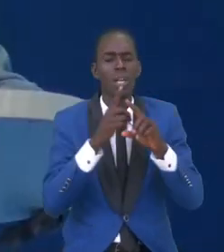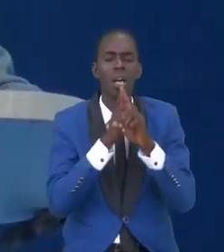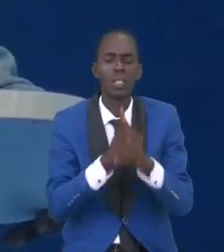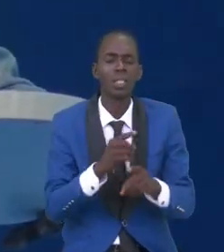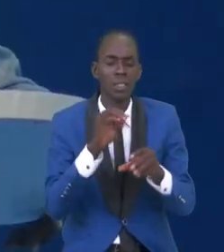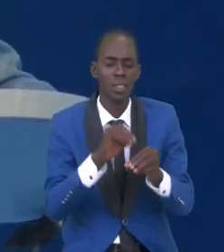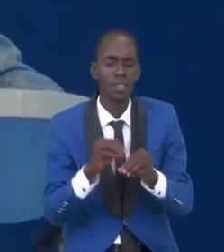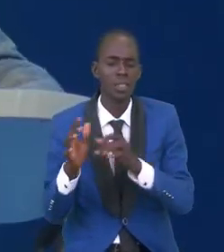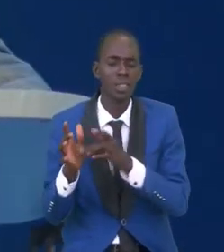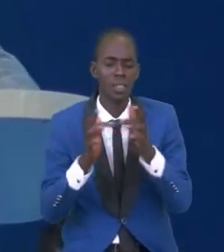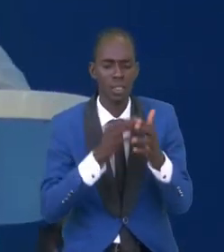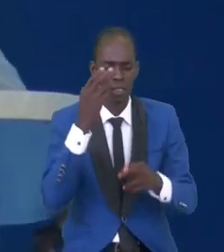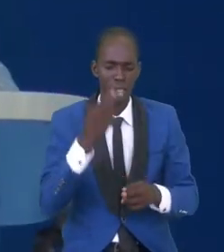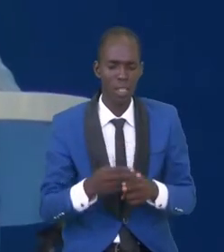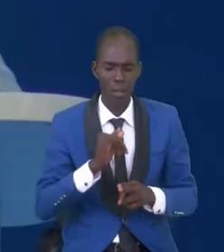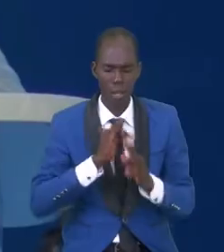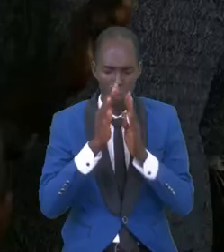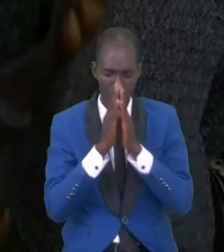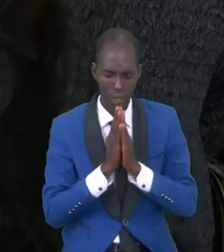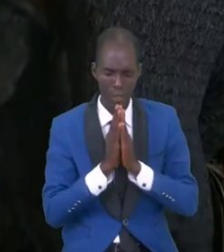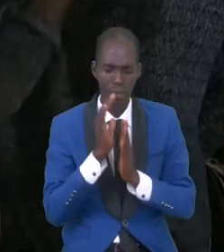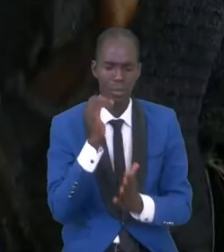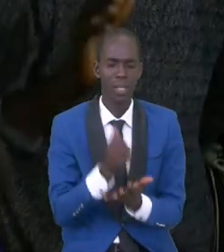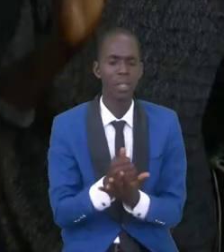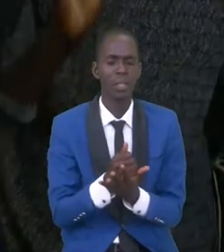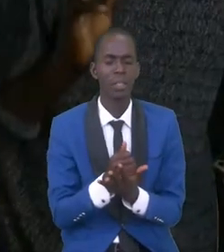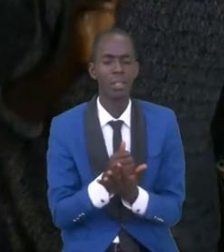Jesus' name I pray.